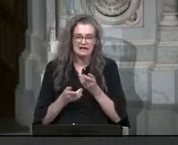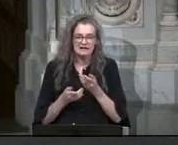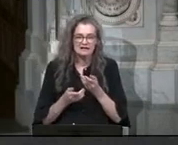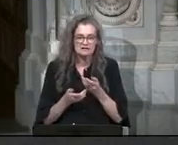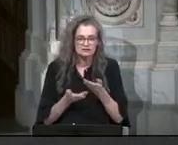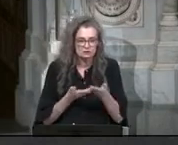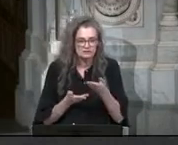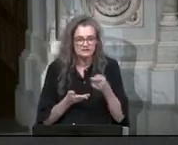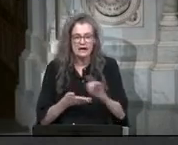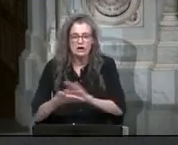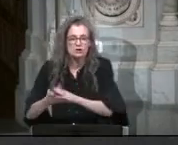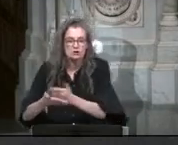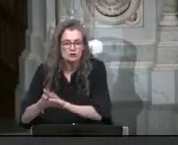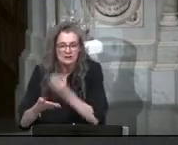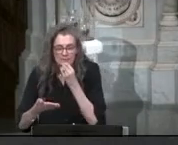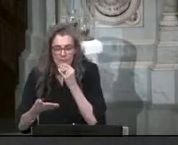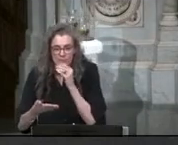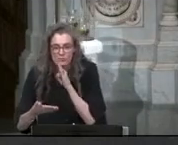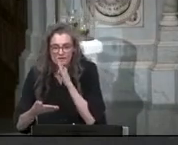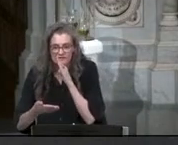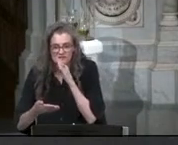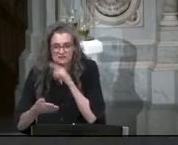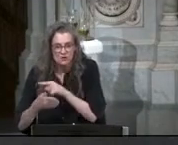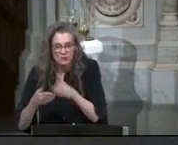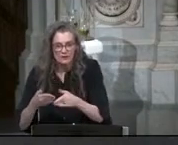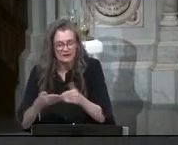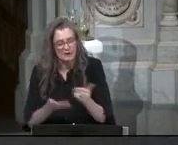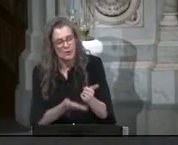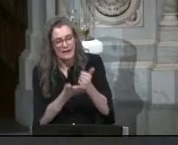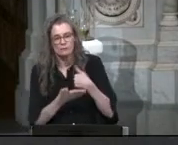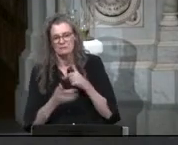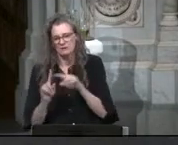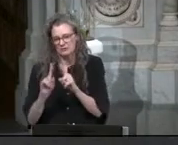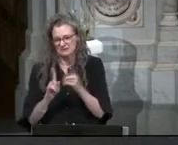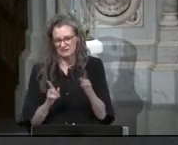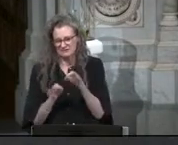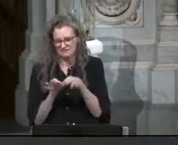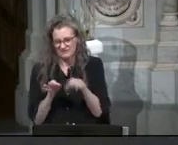breakfast for the weekend or helping out with different things.